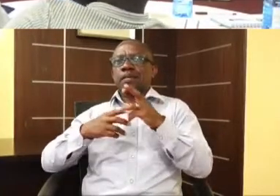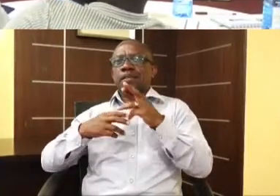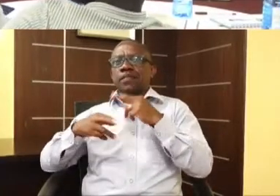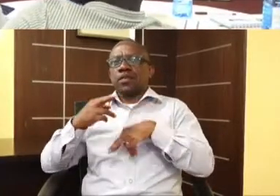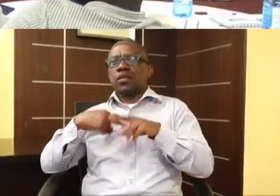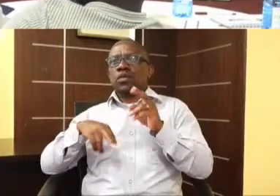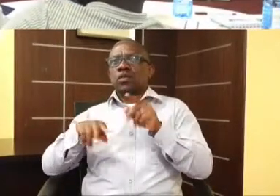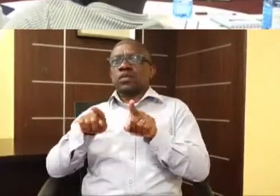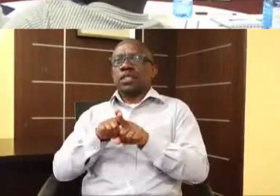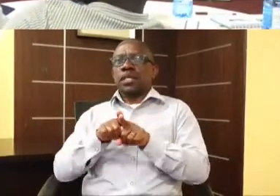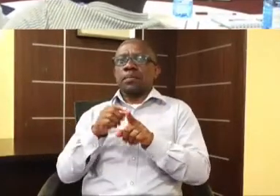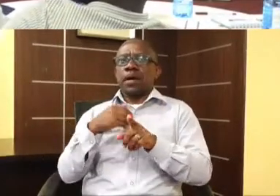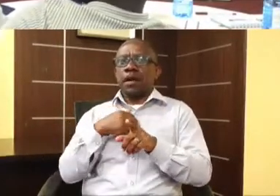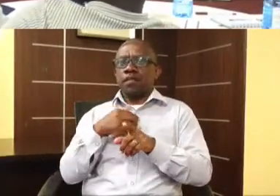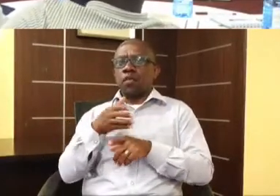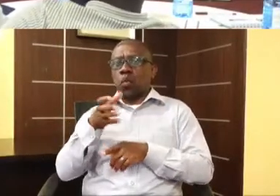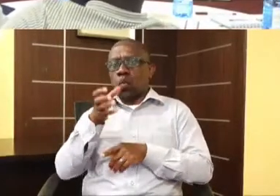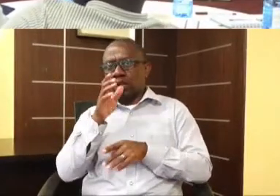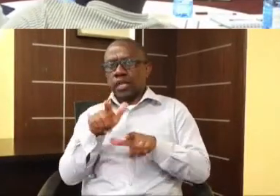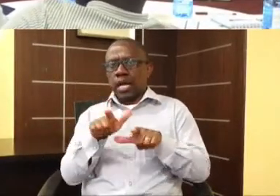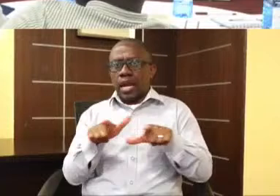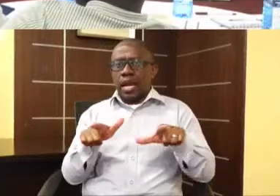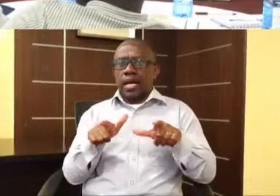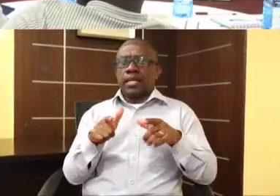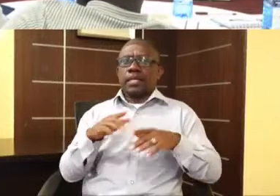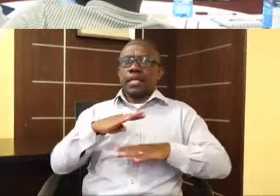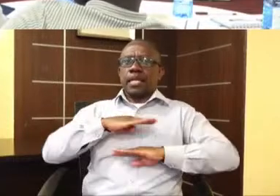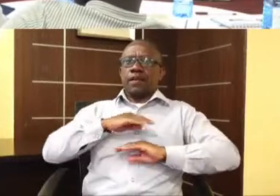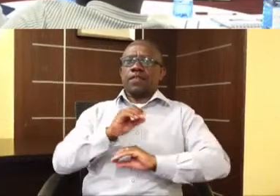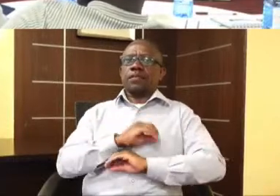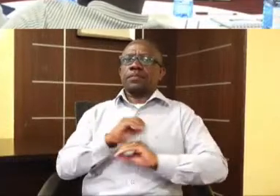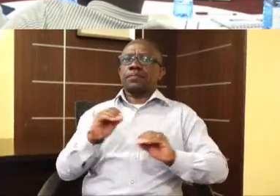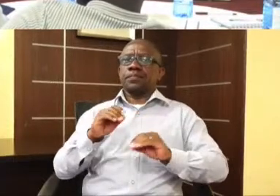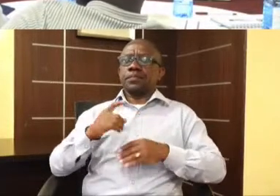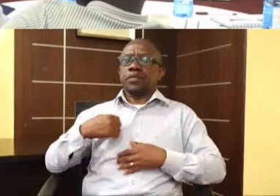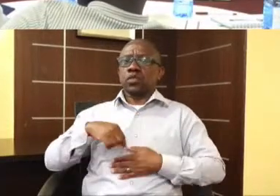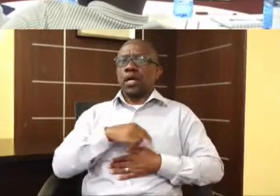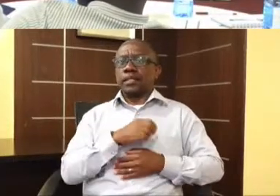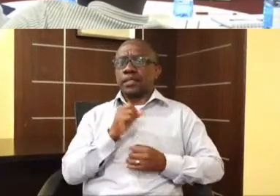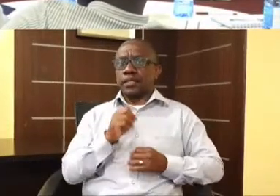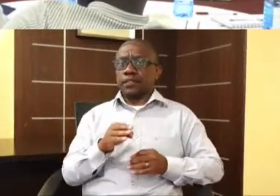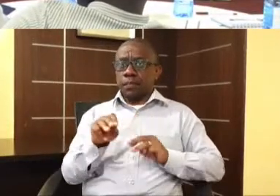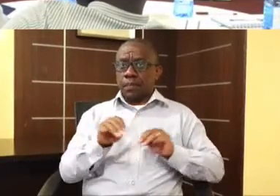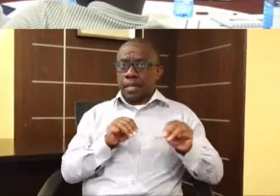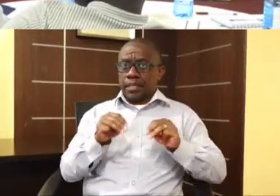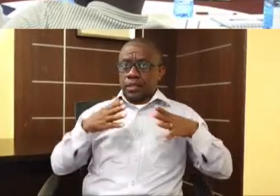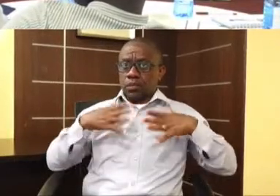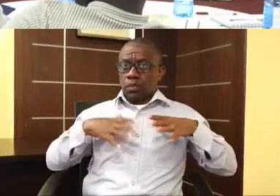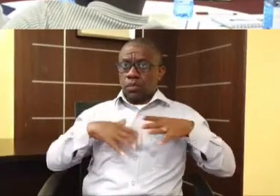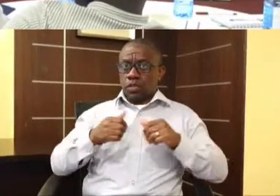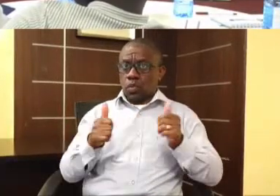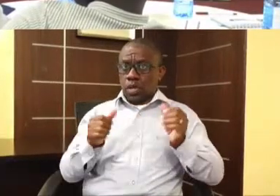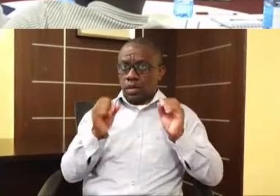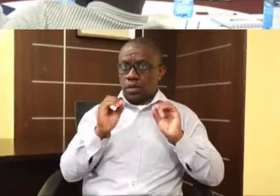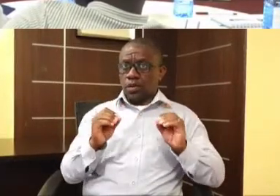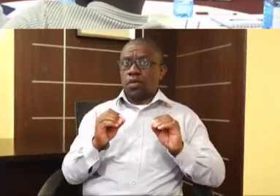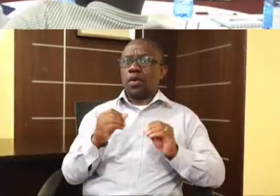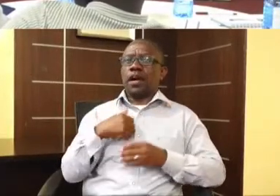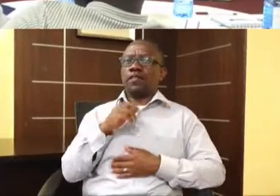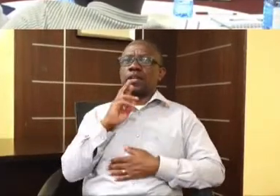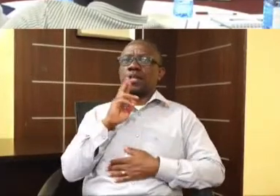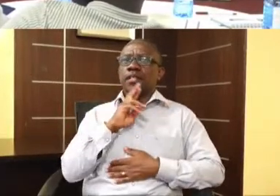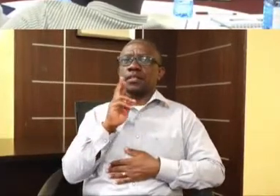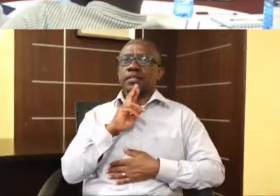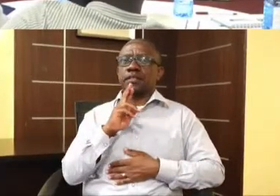there's scarce water, land. So when you do not manage your population, then you run the risk of having so many